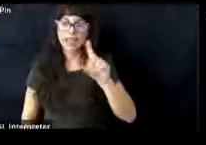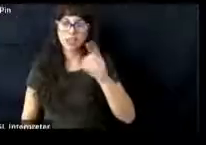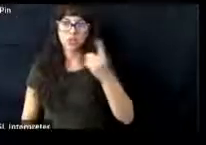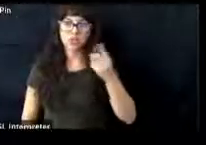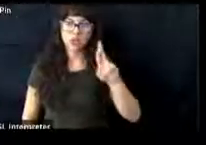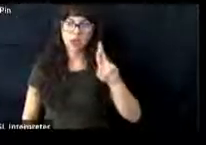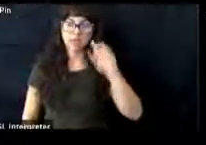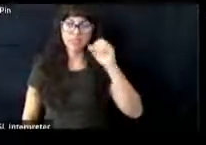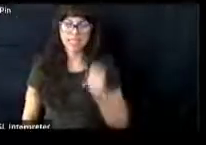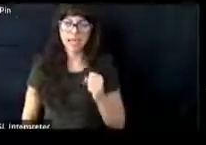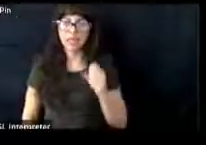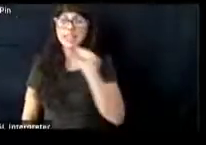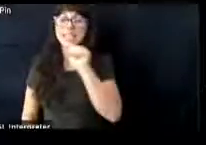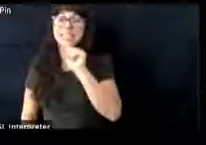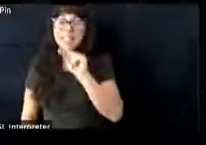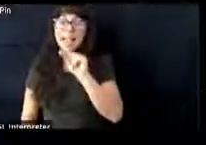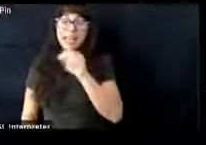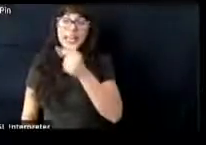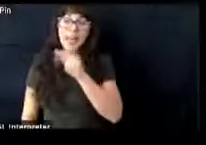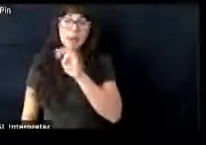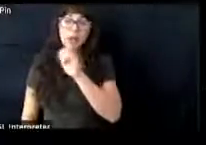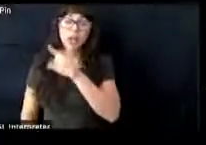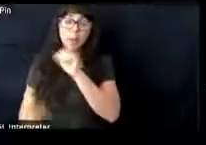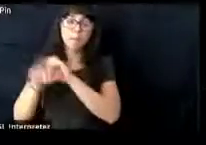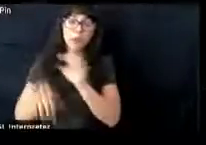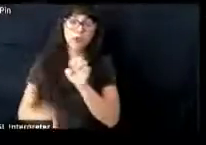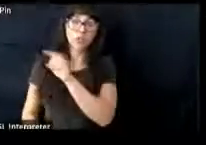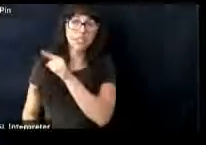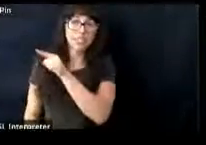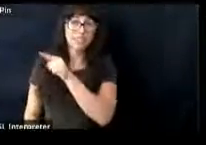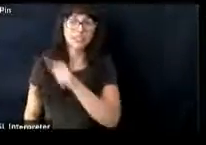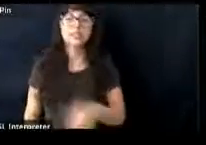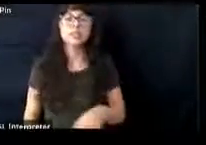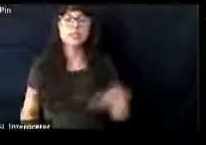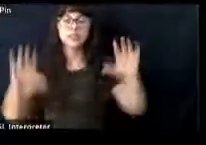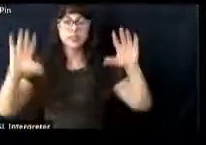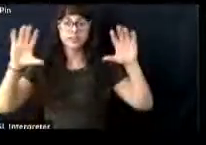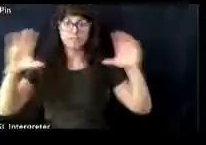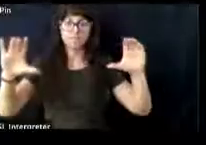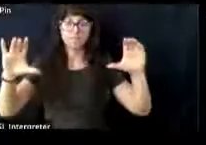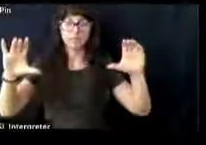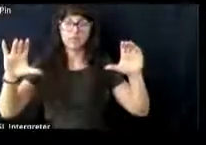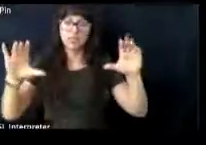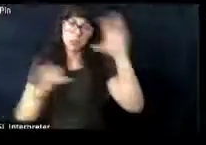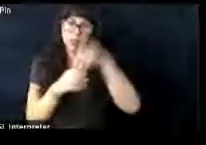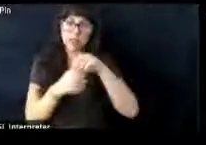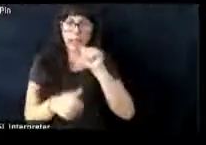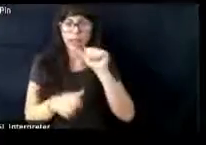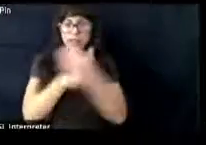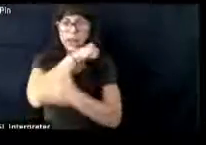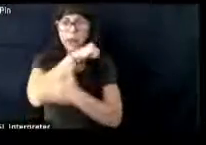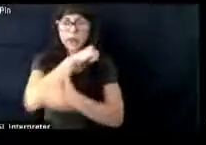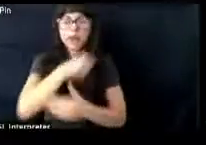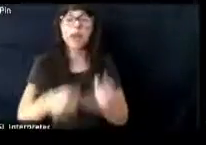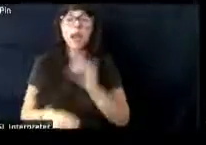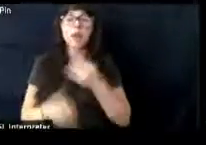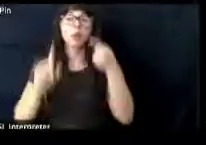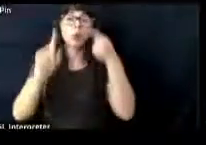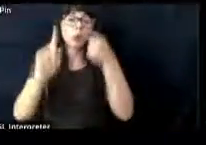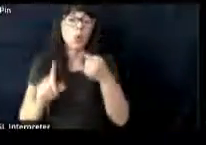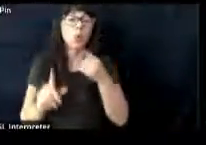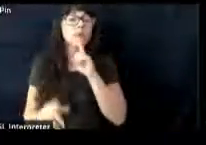Gabriel Mountains to the east. It lies wholly within Los Angeles County. Our goal is